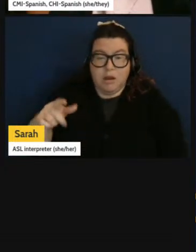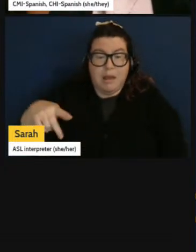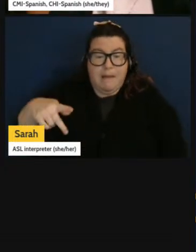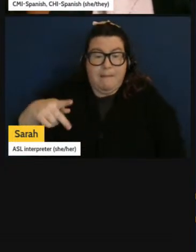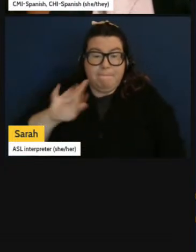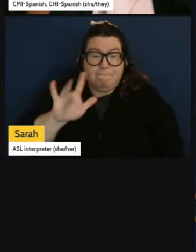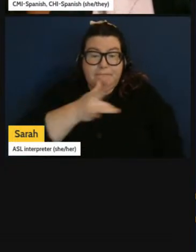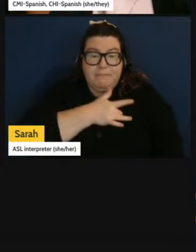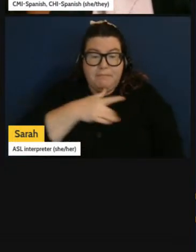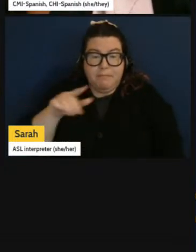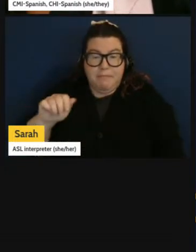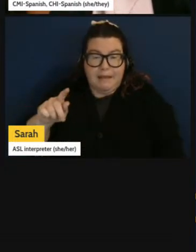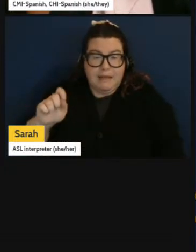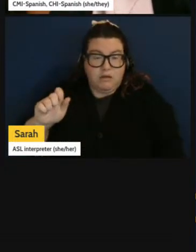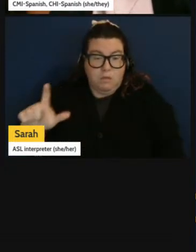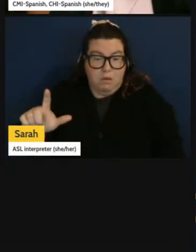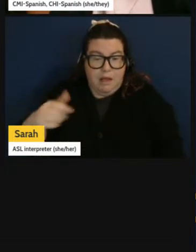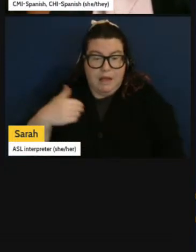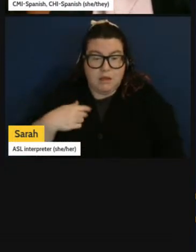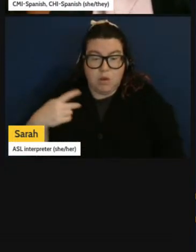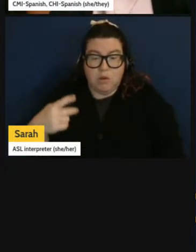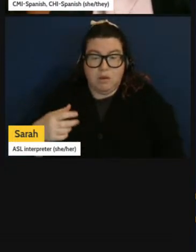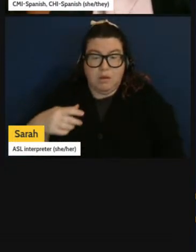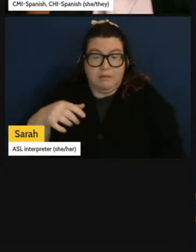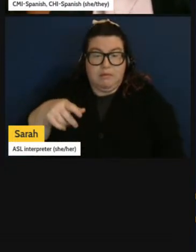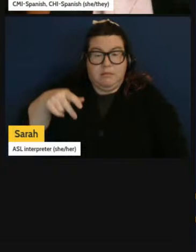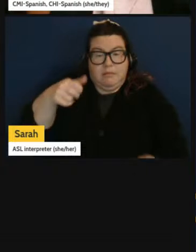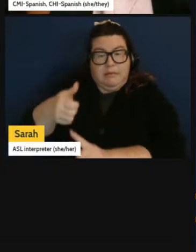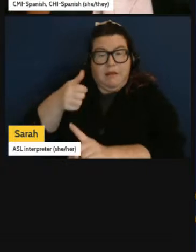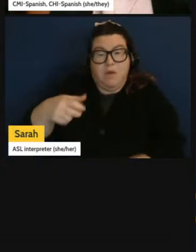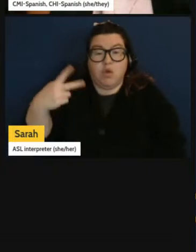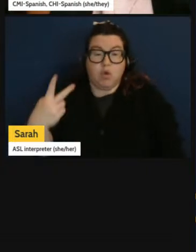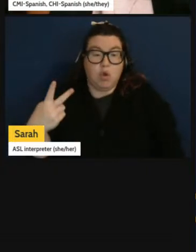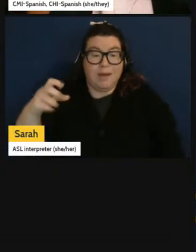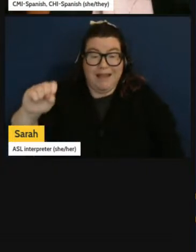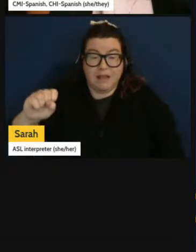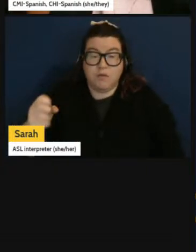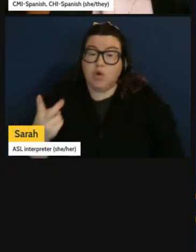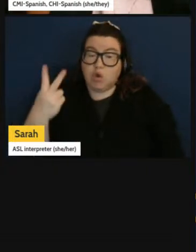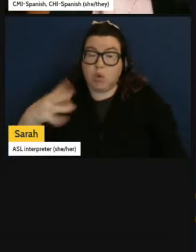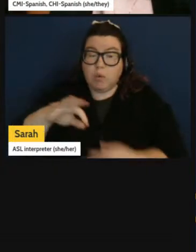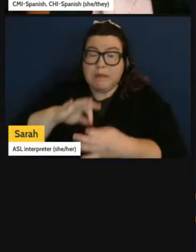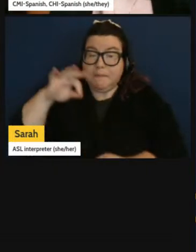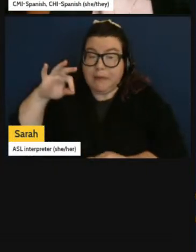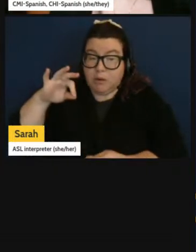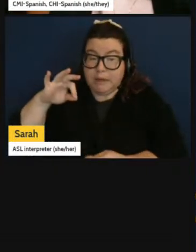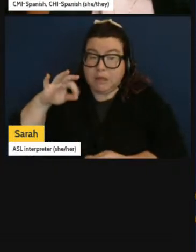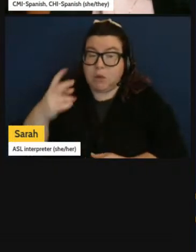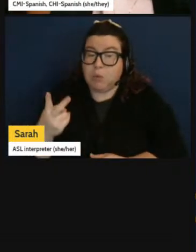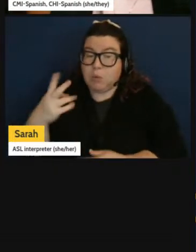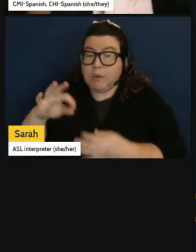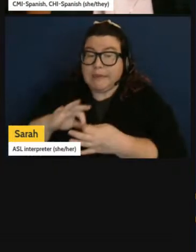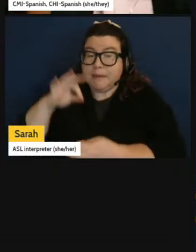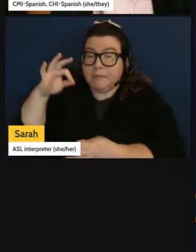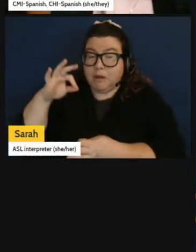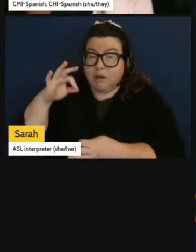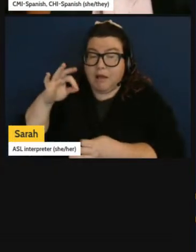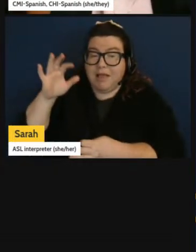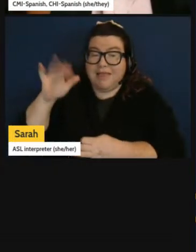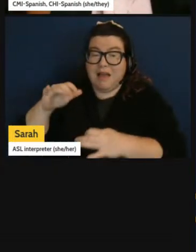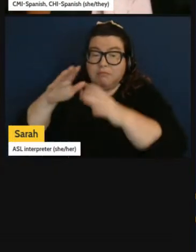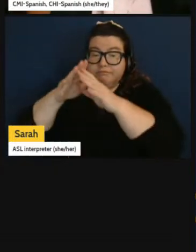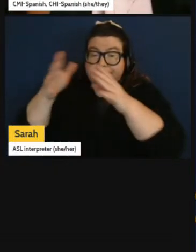now. 2S is for two-spirit. Now, two-spirit, it's an umbrella